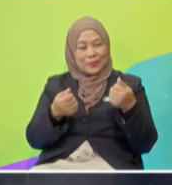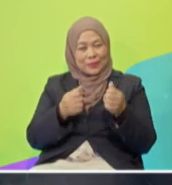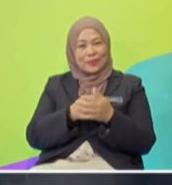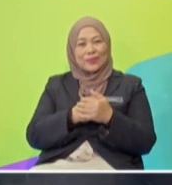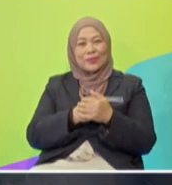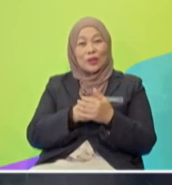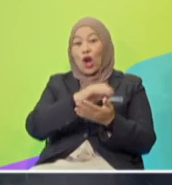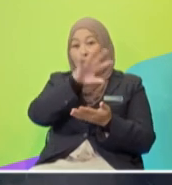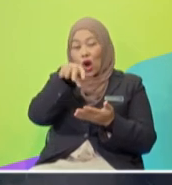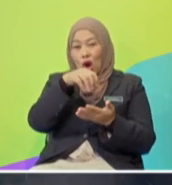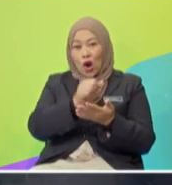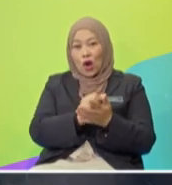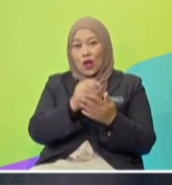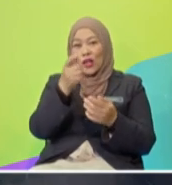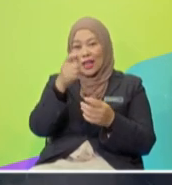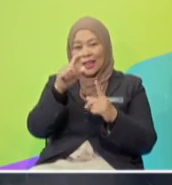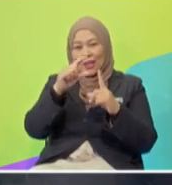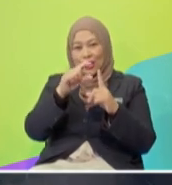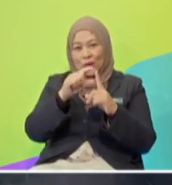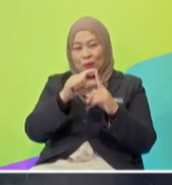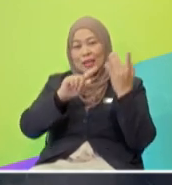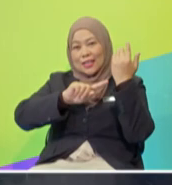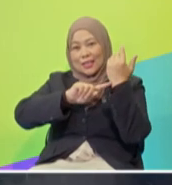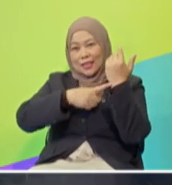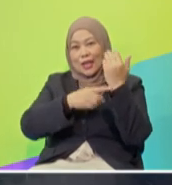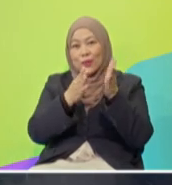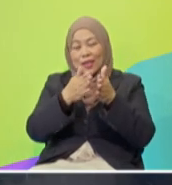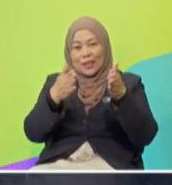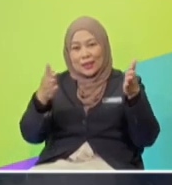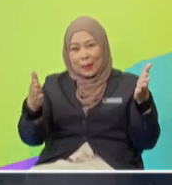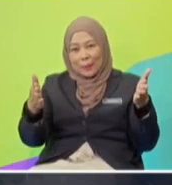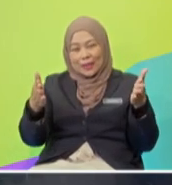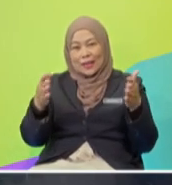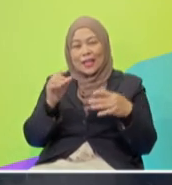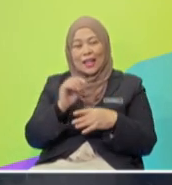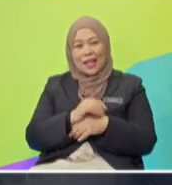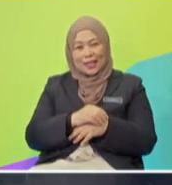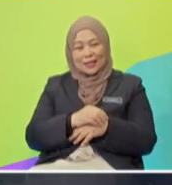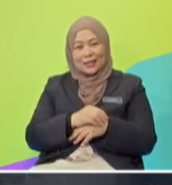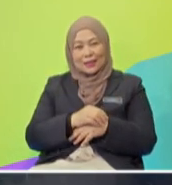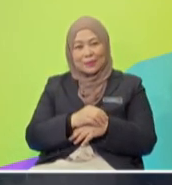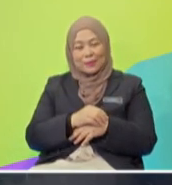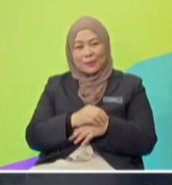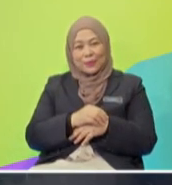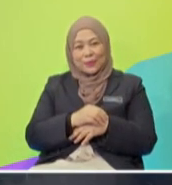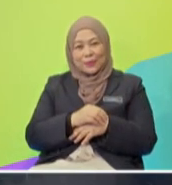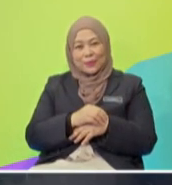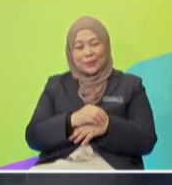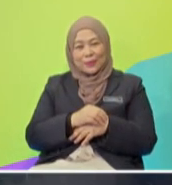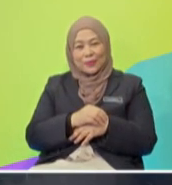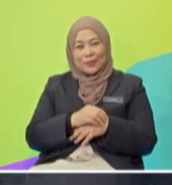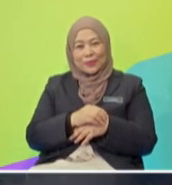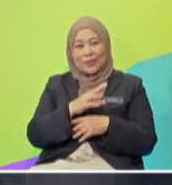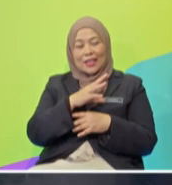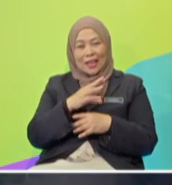letters. Okay? This is called capital letters or big letters. Okay? And